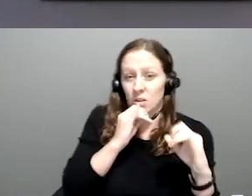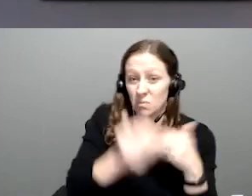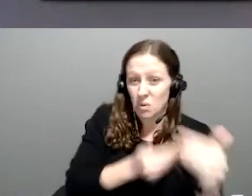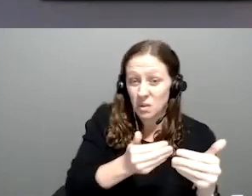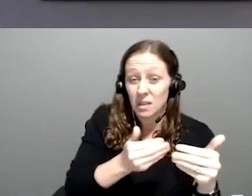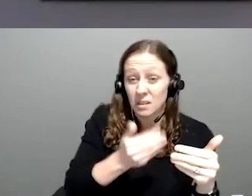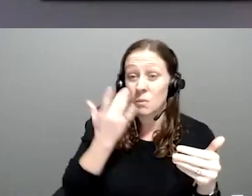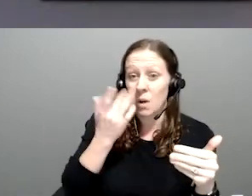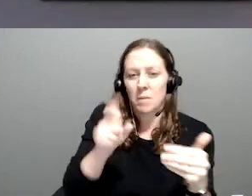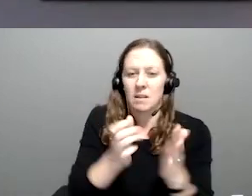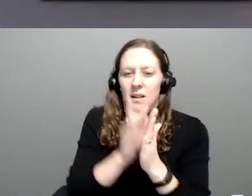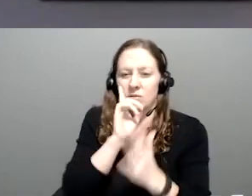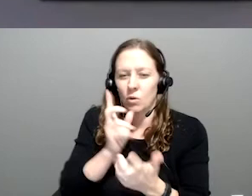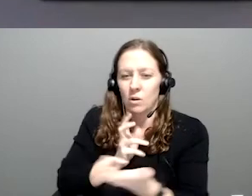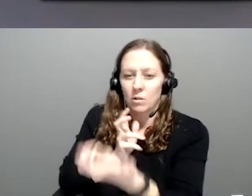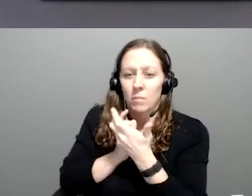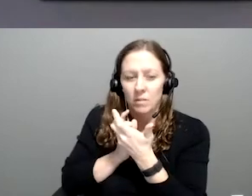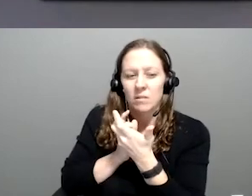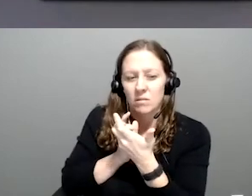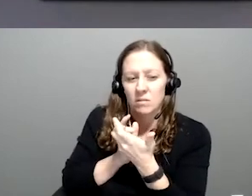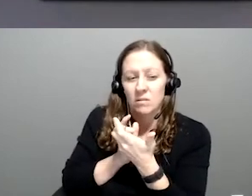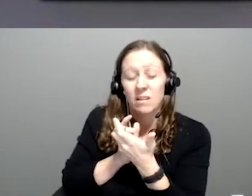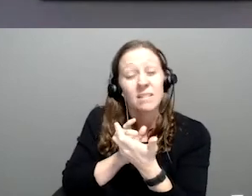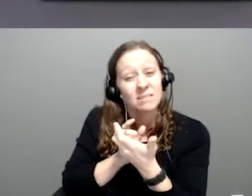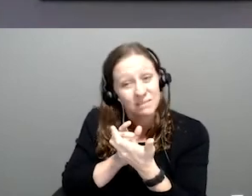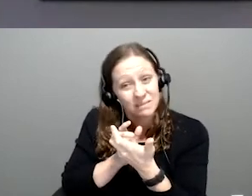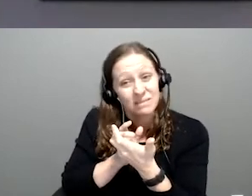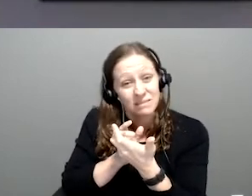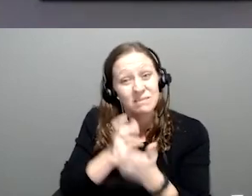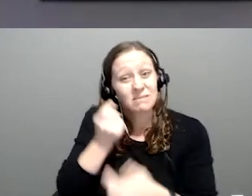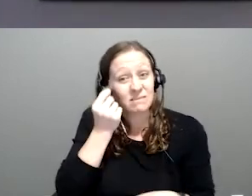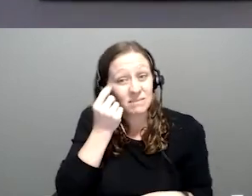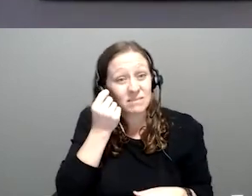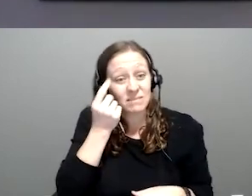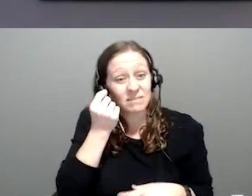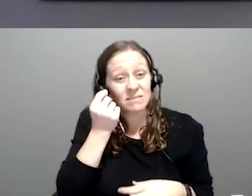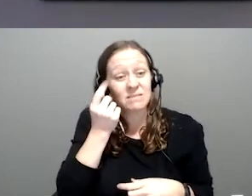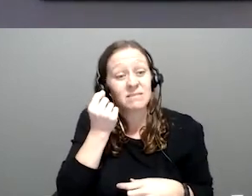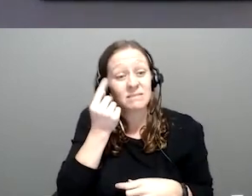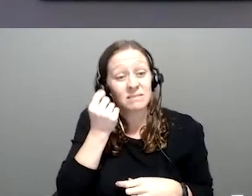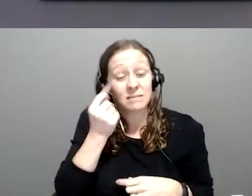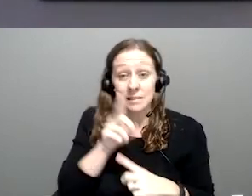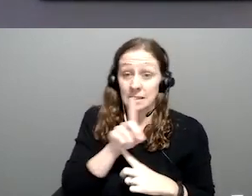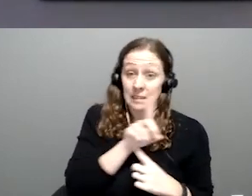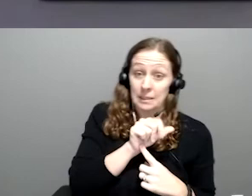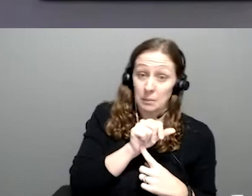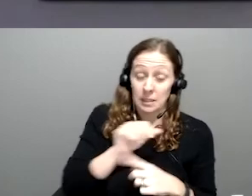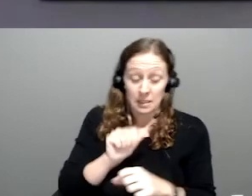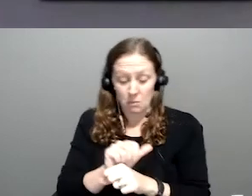accommodations. And to be fair, there's still a very stigmatized lens around disability in